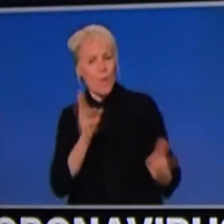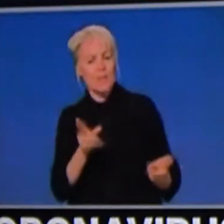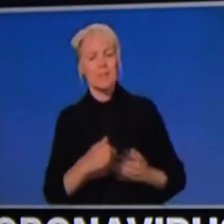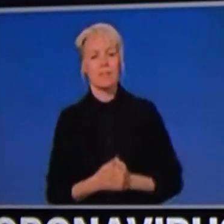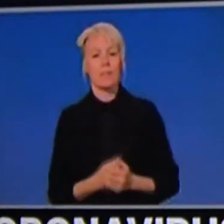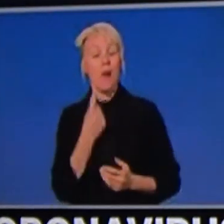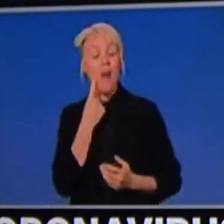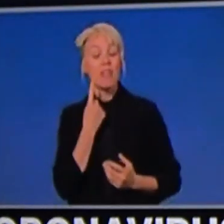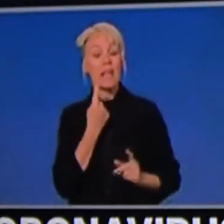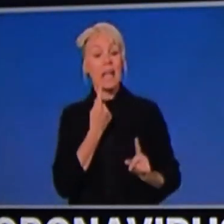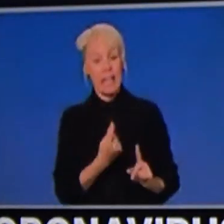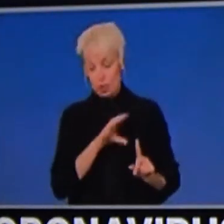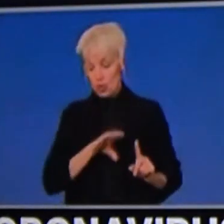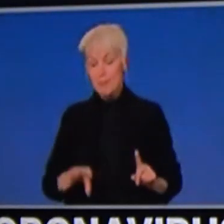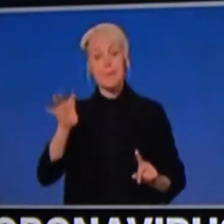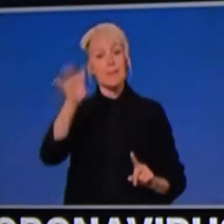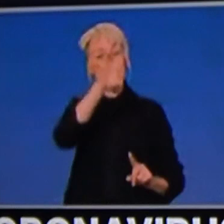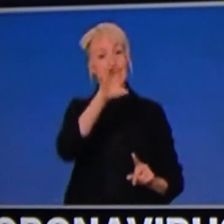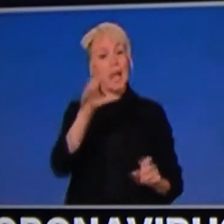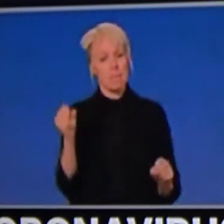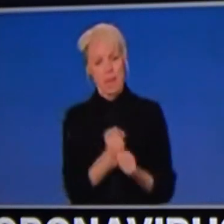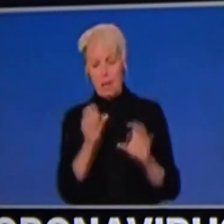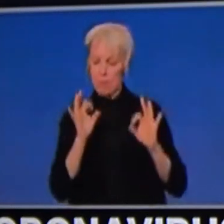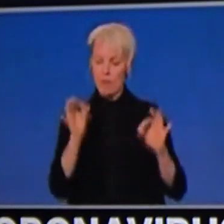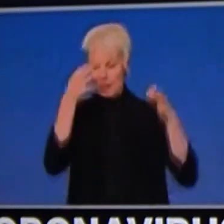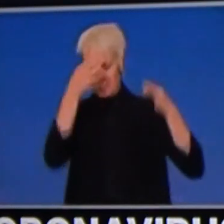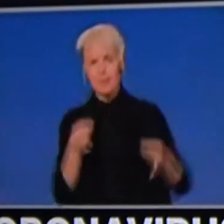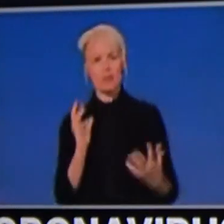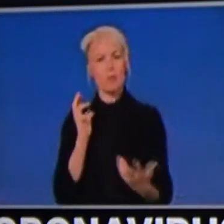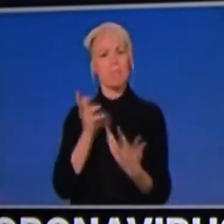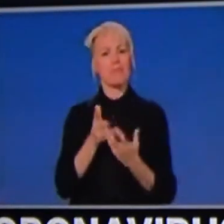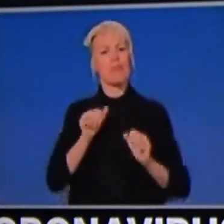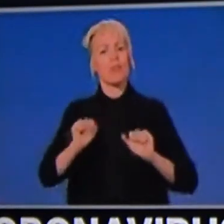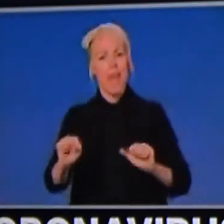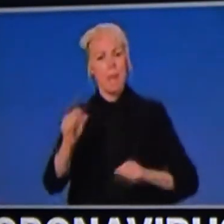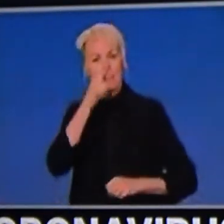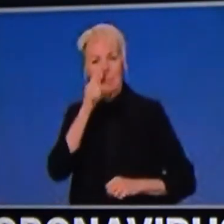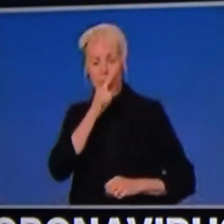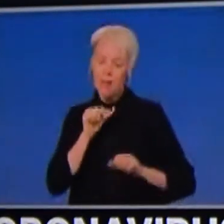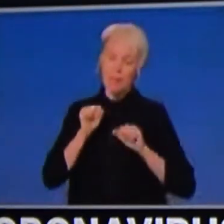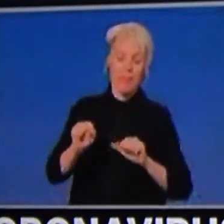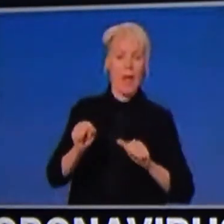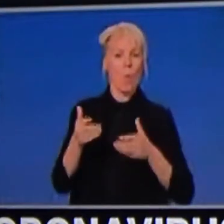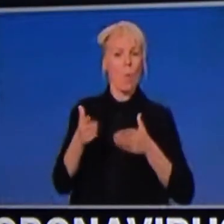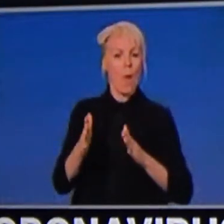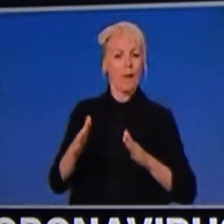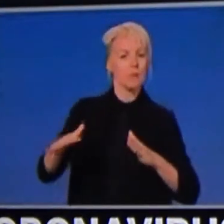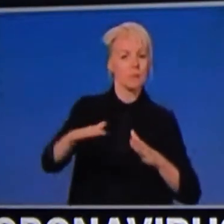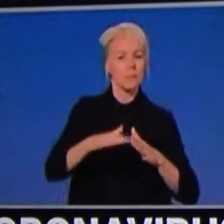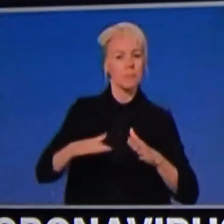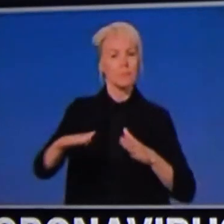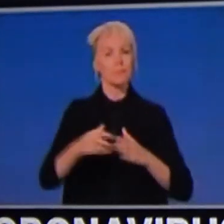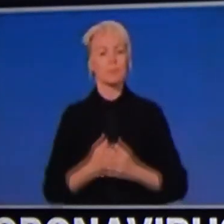taking the right decisions that they believe are appropriate to them to get them back to that point. How long that will take? Well, we may see better things on that